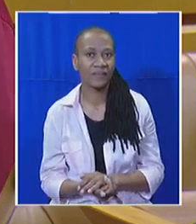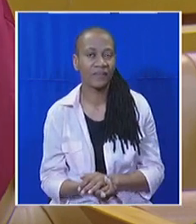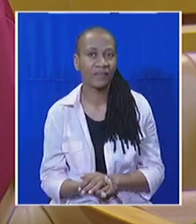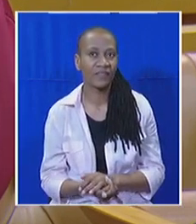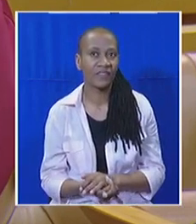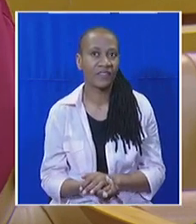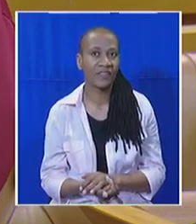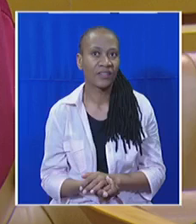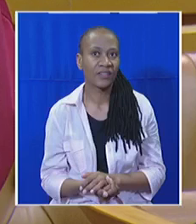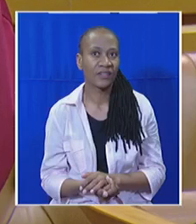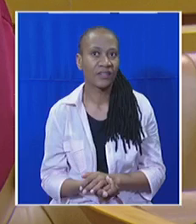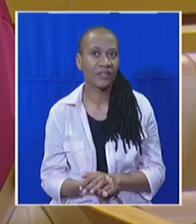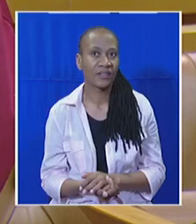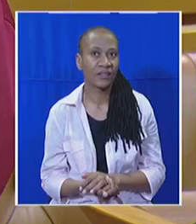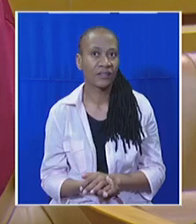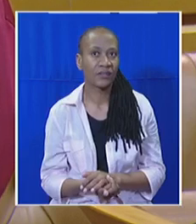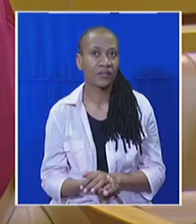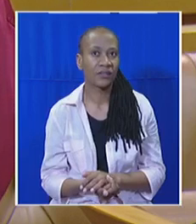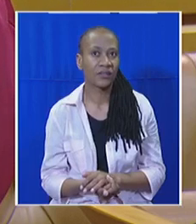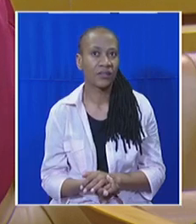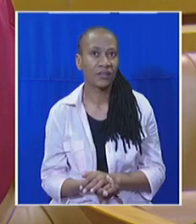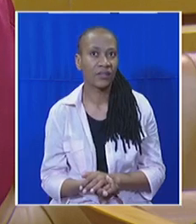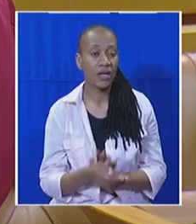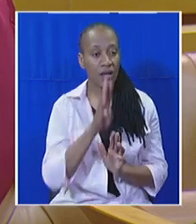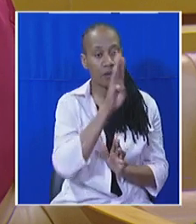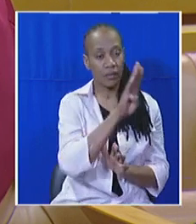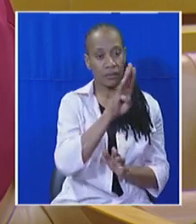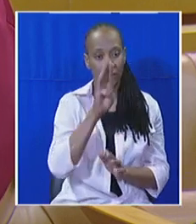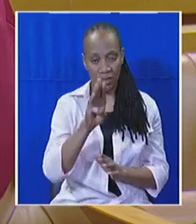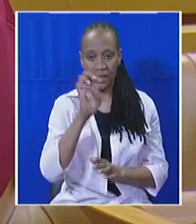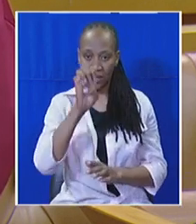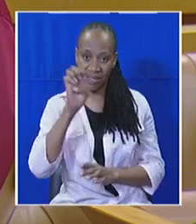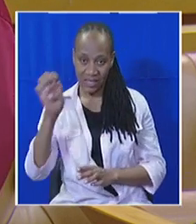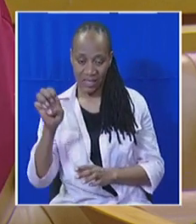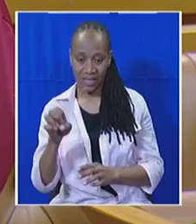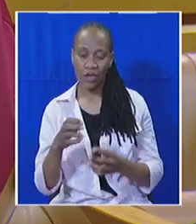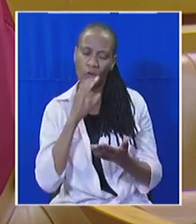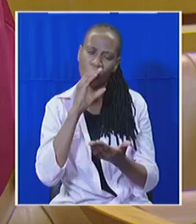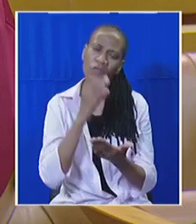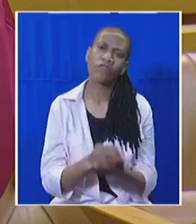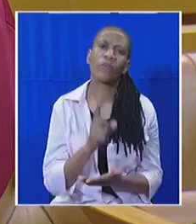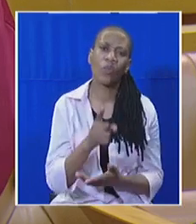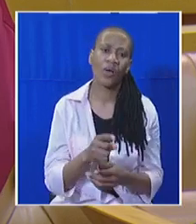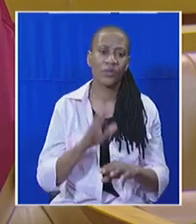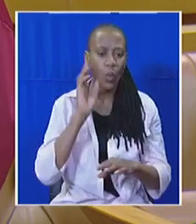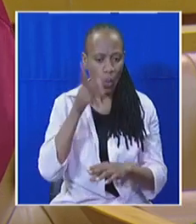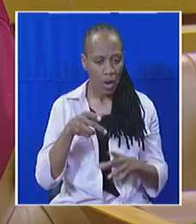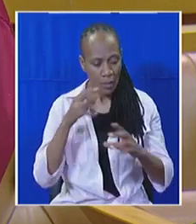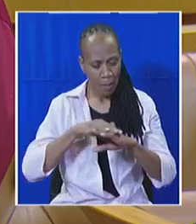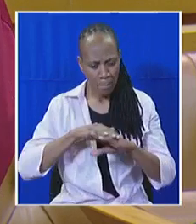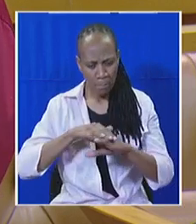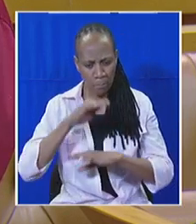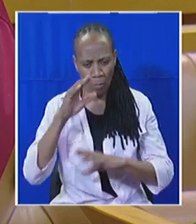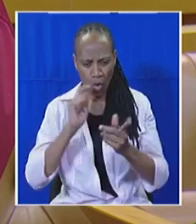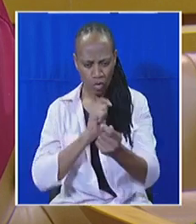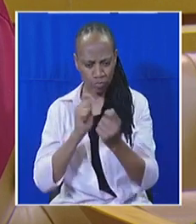country. Despite the BBEE Act, which affirms a more decisive state control in the